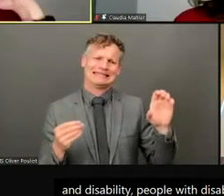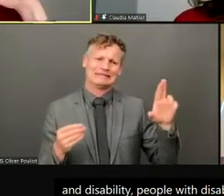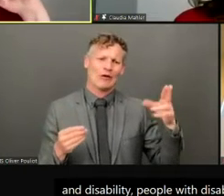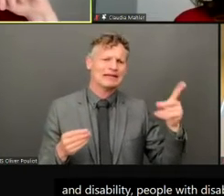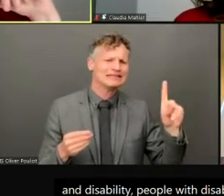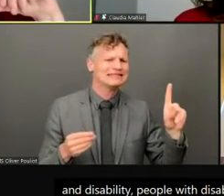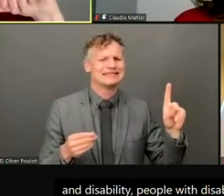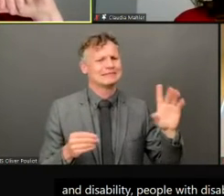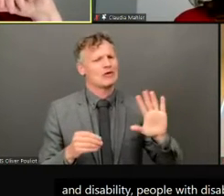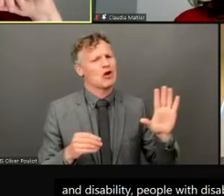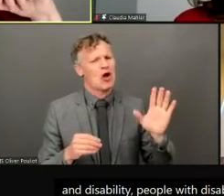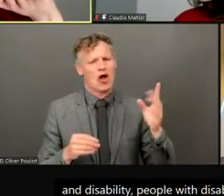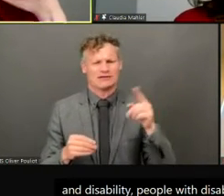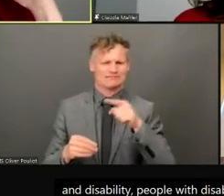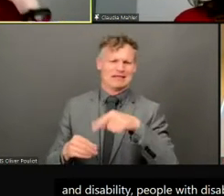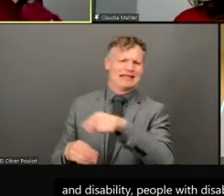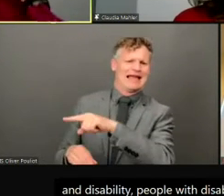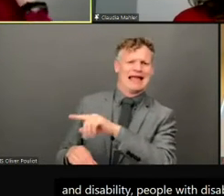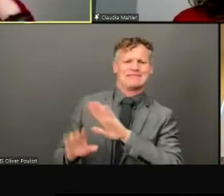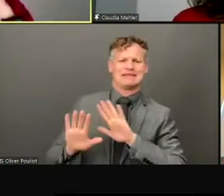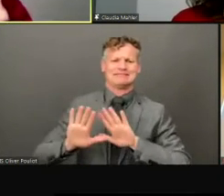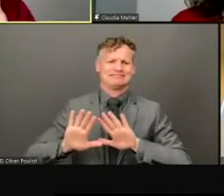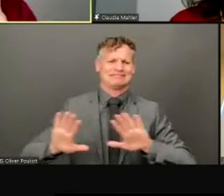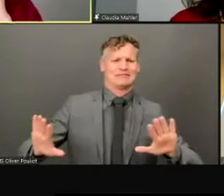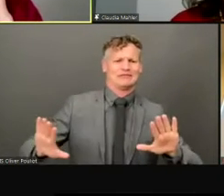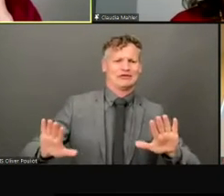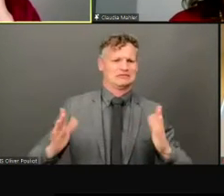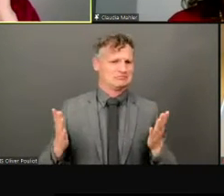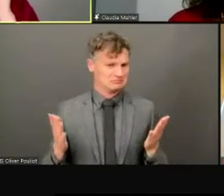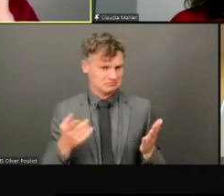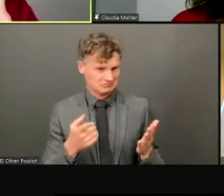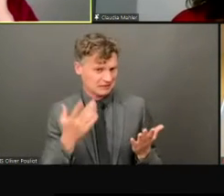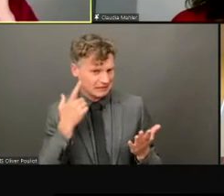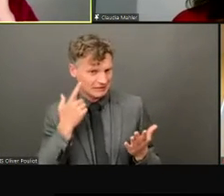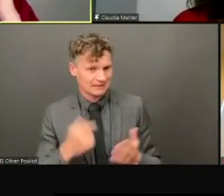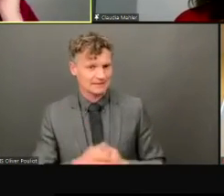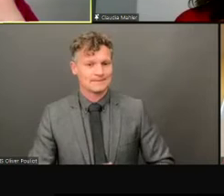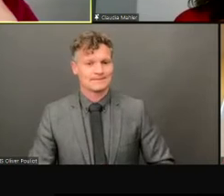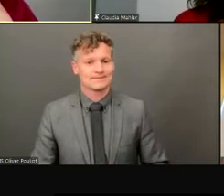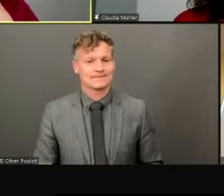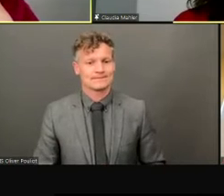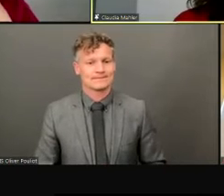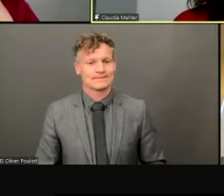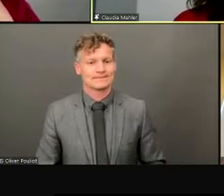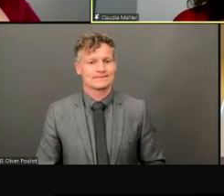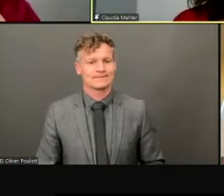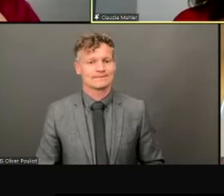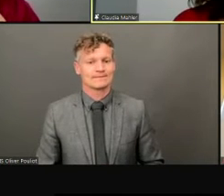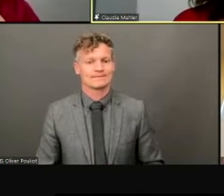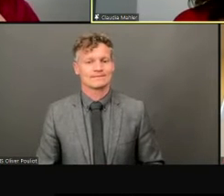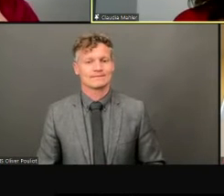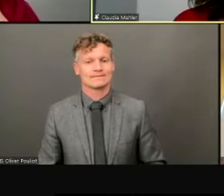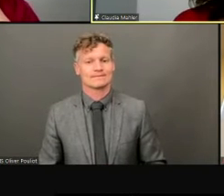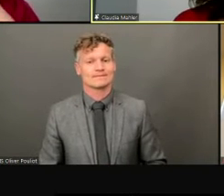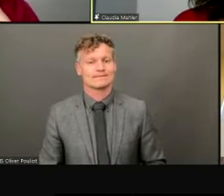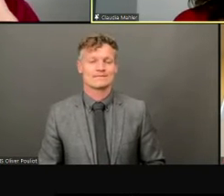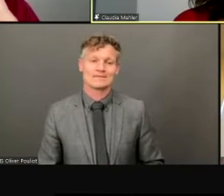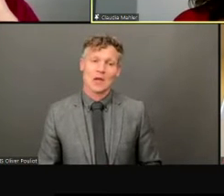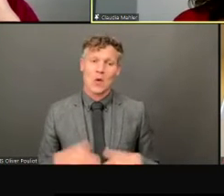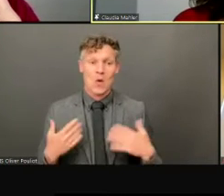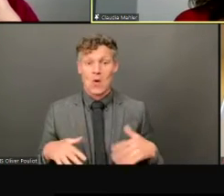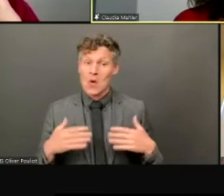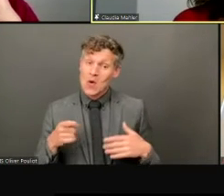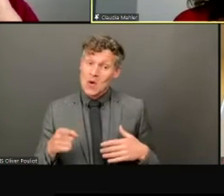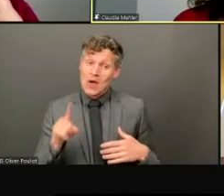What are your thoughts on that? this is also a tricky question because we are